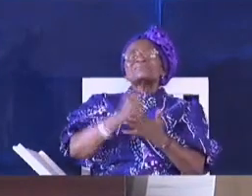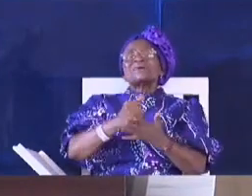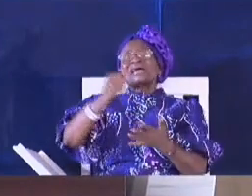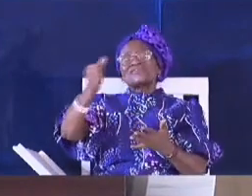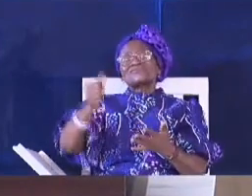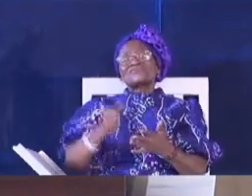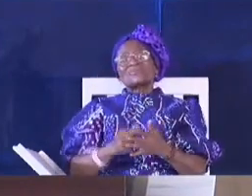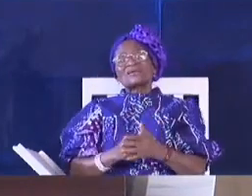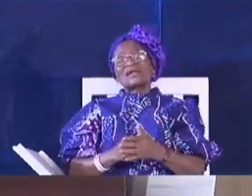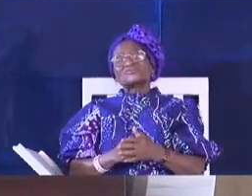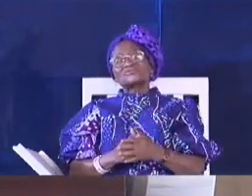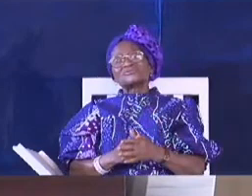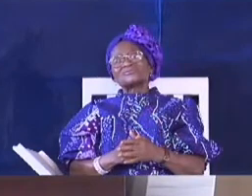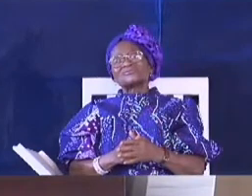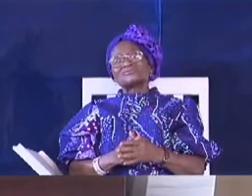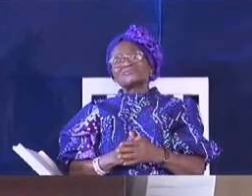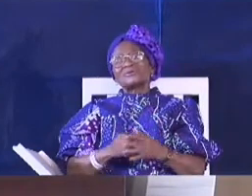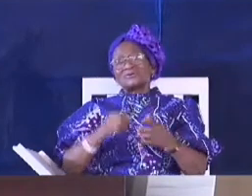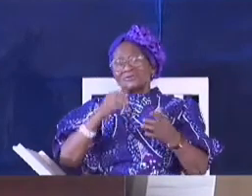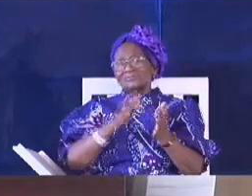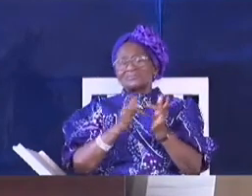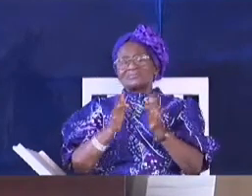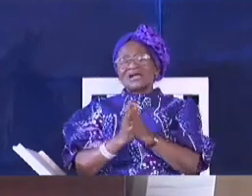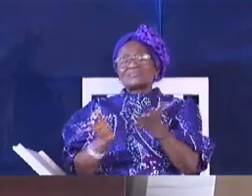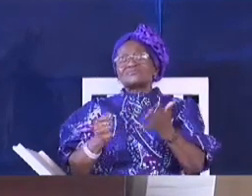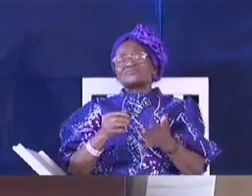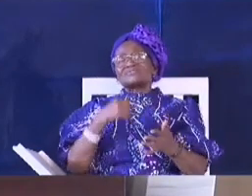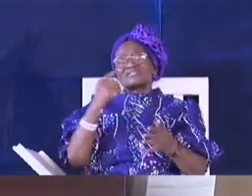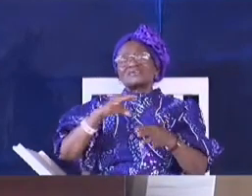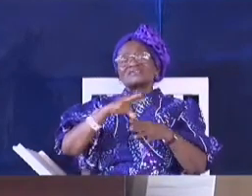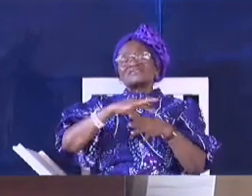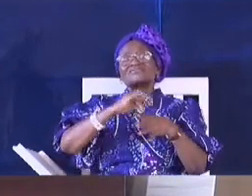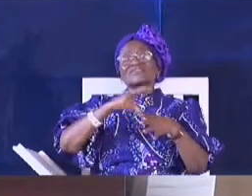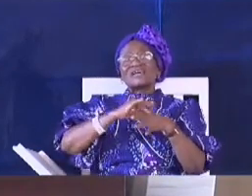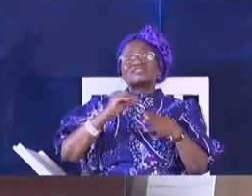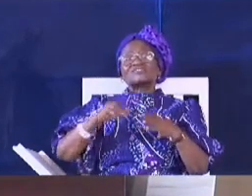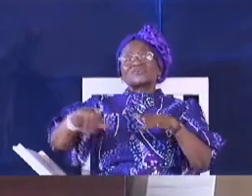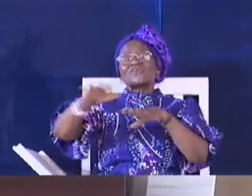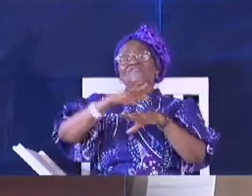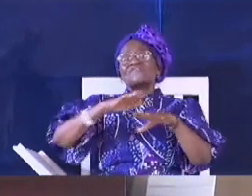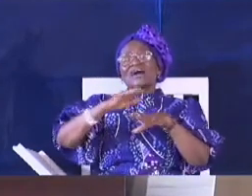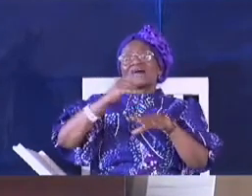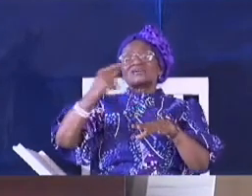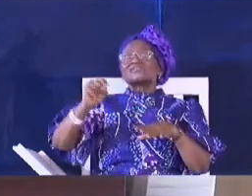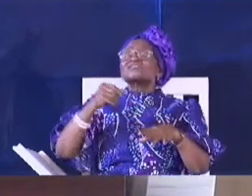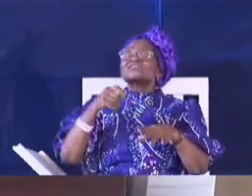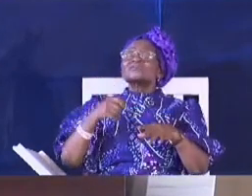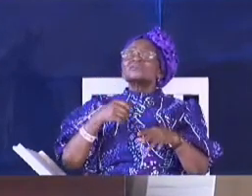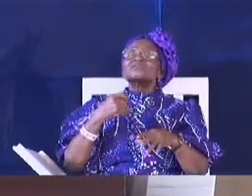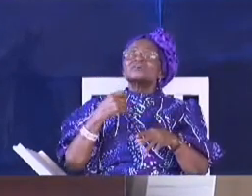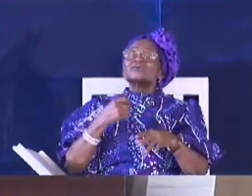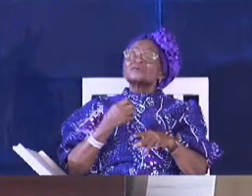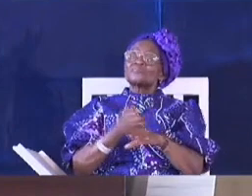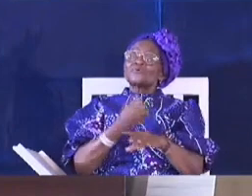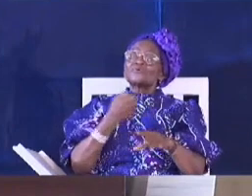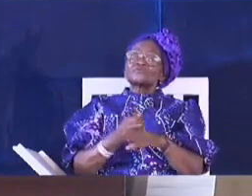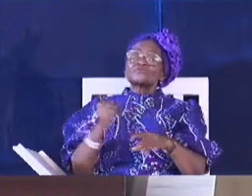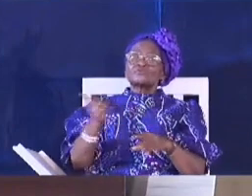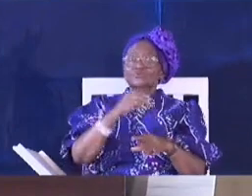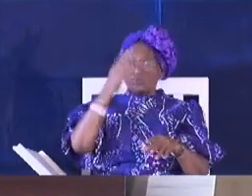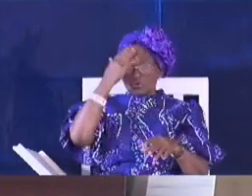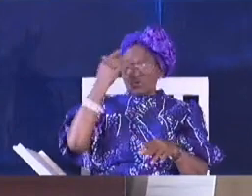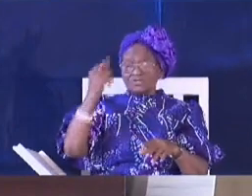The Bible says flesh covered the bones. And you notice the bones didn't miss their way, even though they were